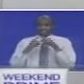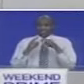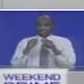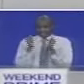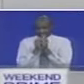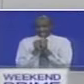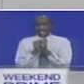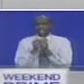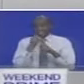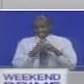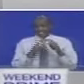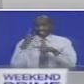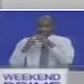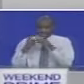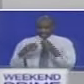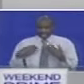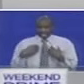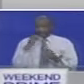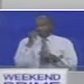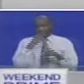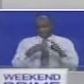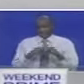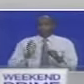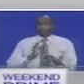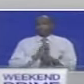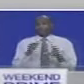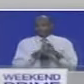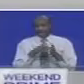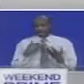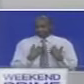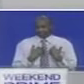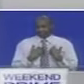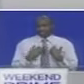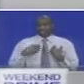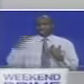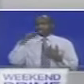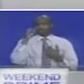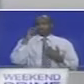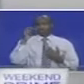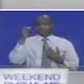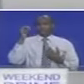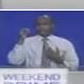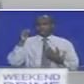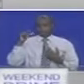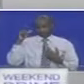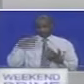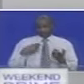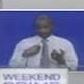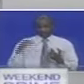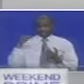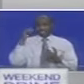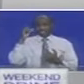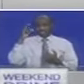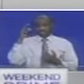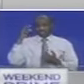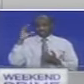management, plus at least 5 years as a board member. New chair of the Geothermal Development Company, Simon Gisharu, new chair of the Kenya